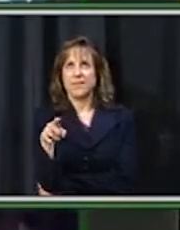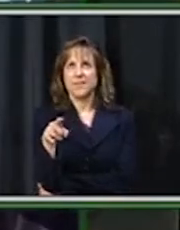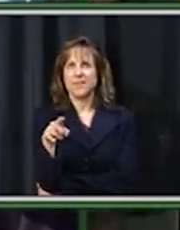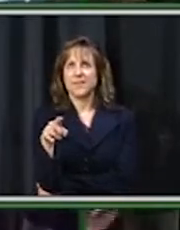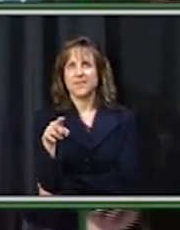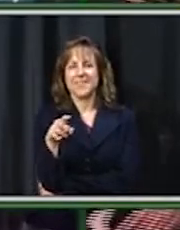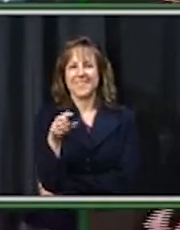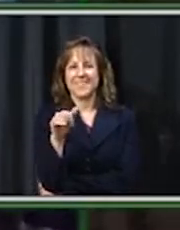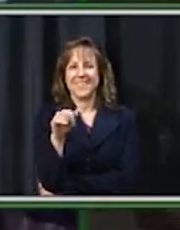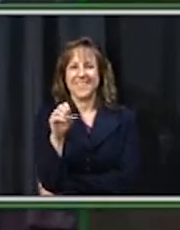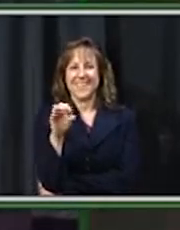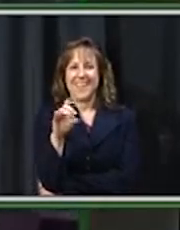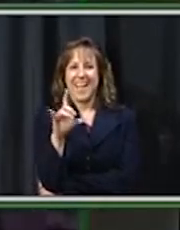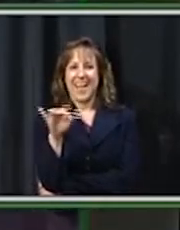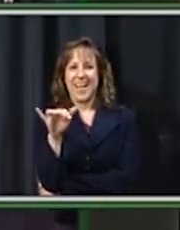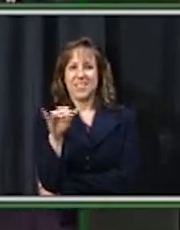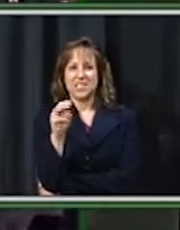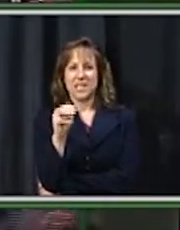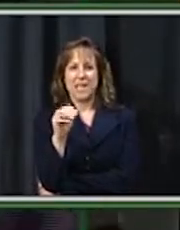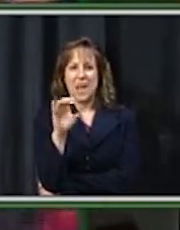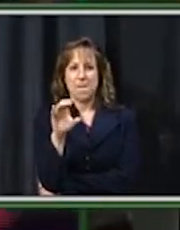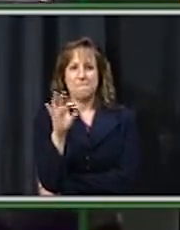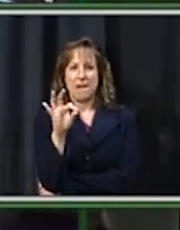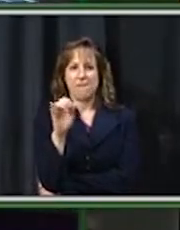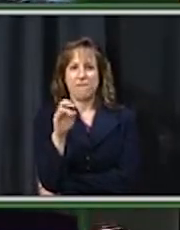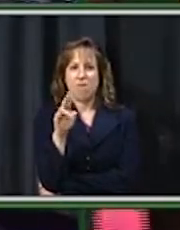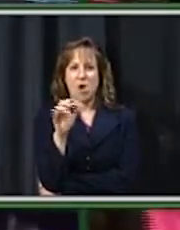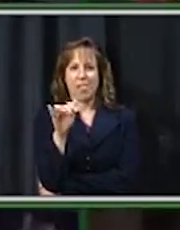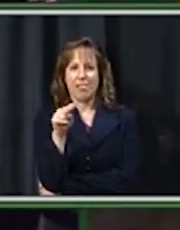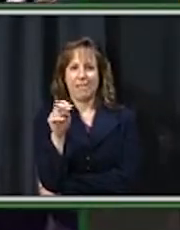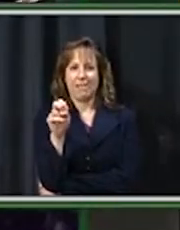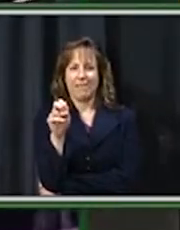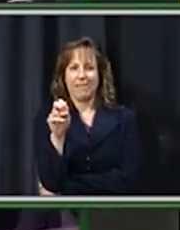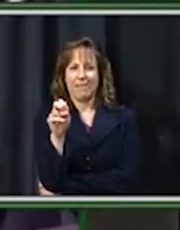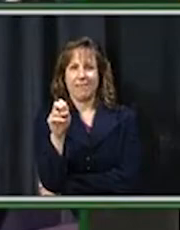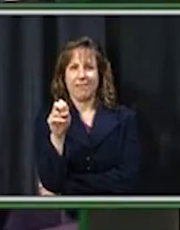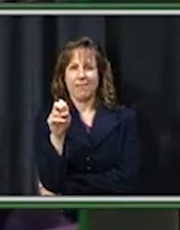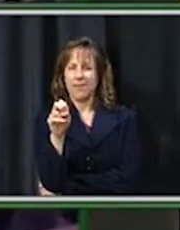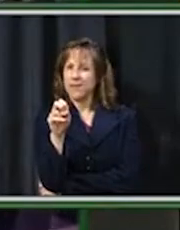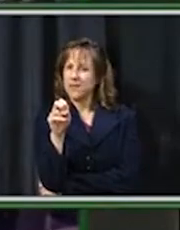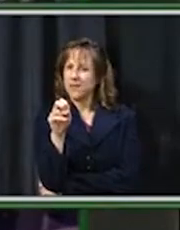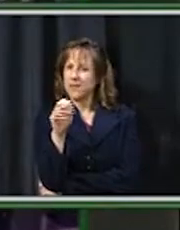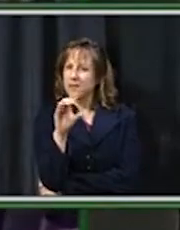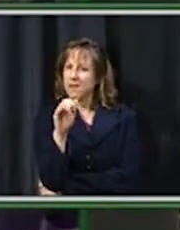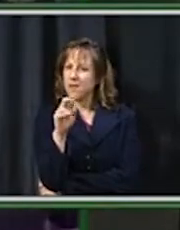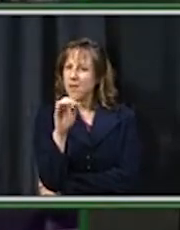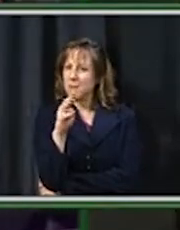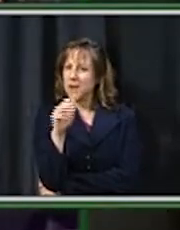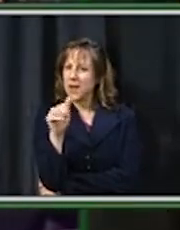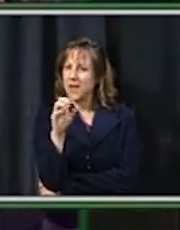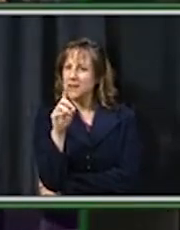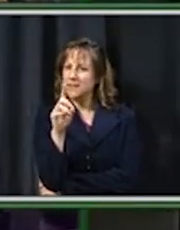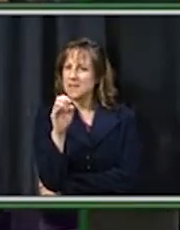Ashley Noel McFarland. Camina Del Garrido.